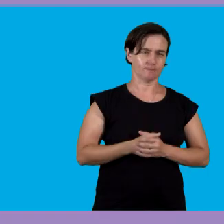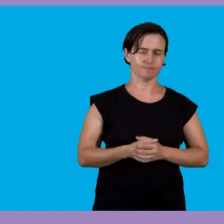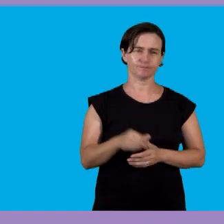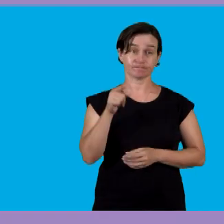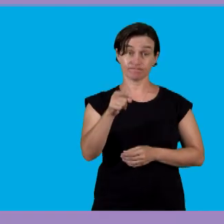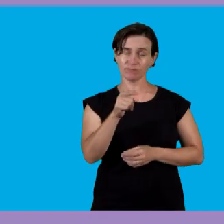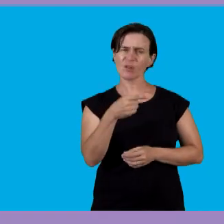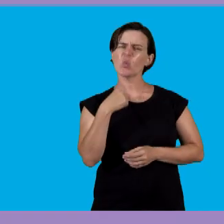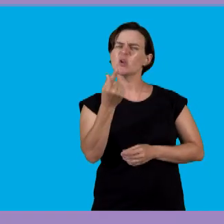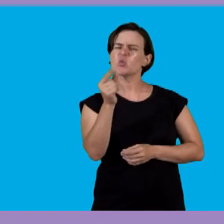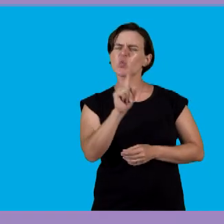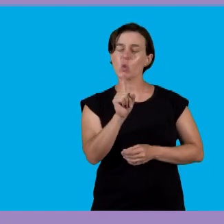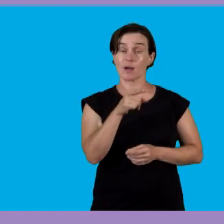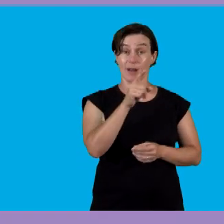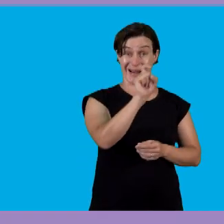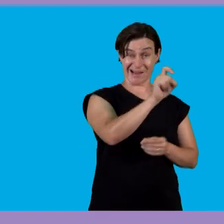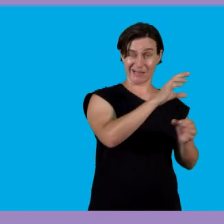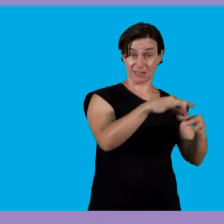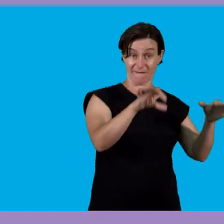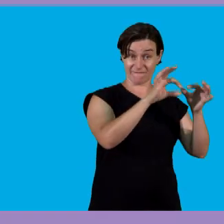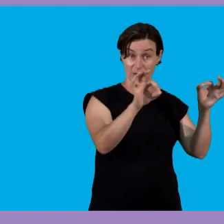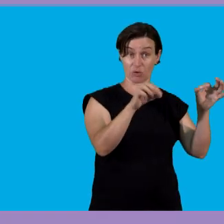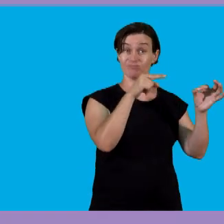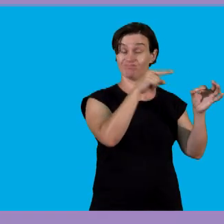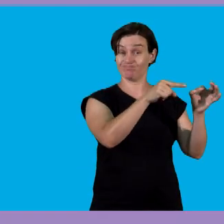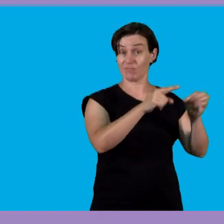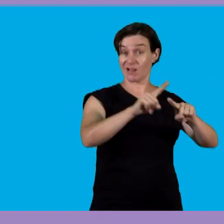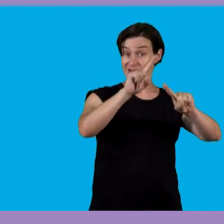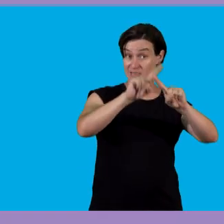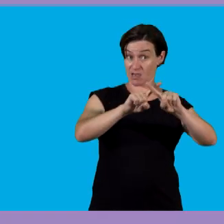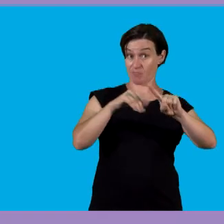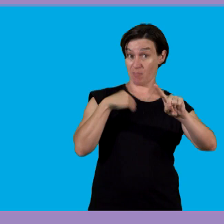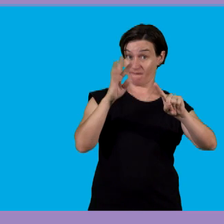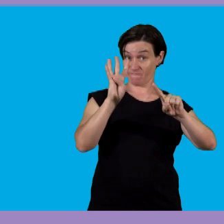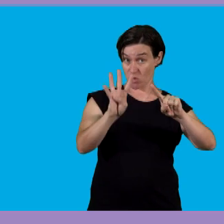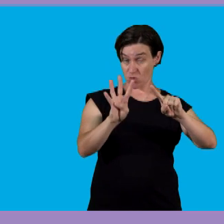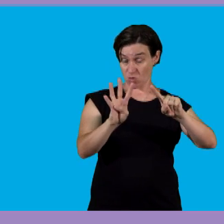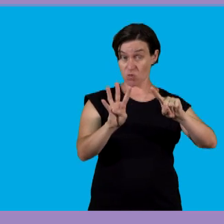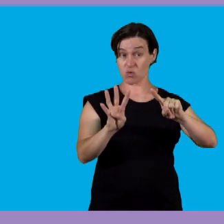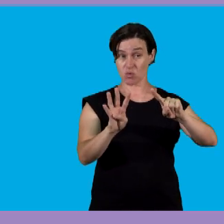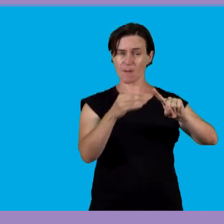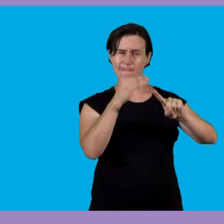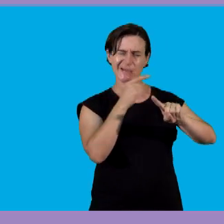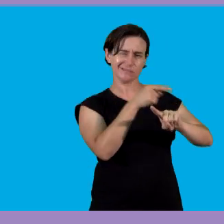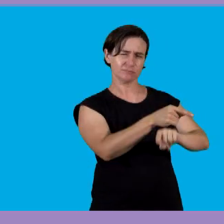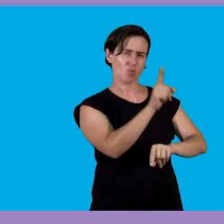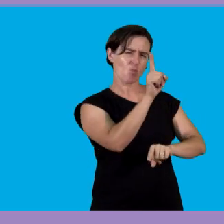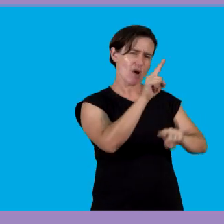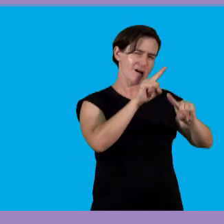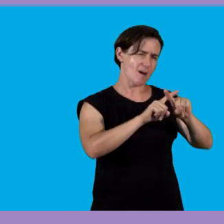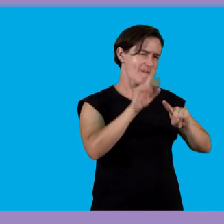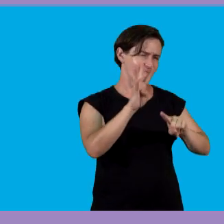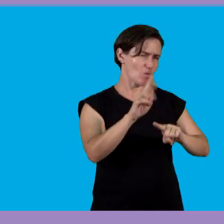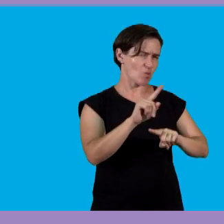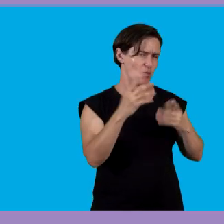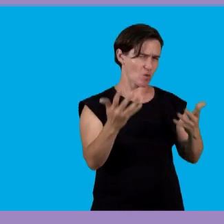values? Well, we are multiplying the input value by 4. So that would be 1 multiplied by 4.